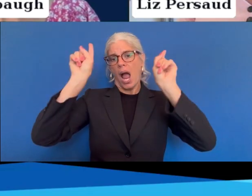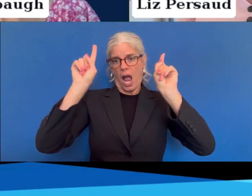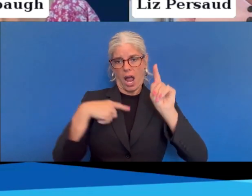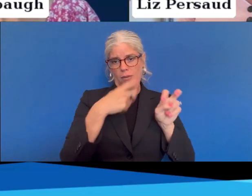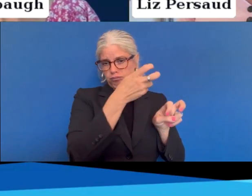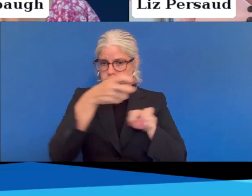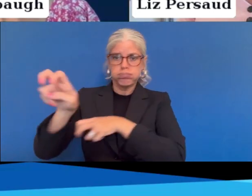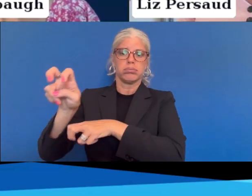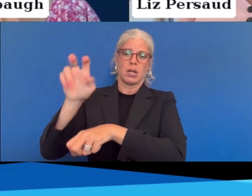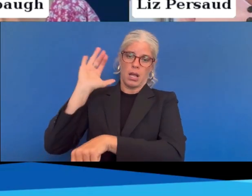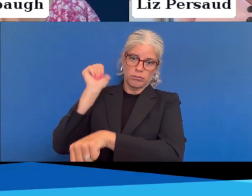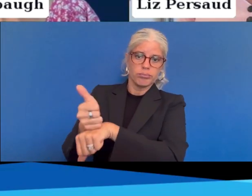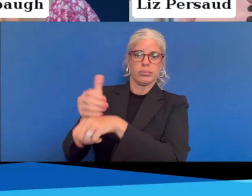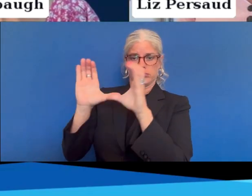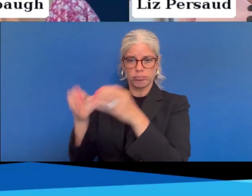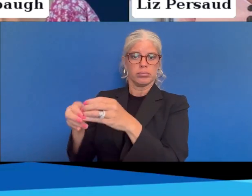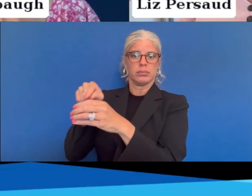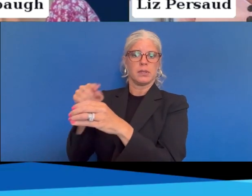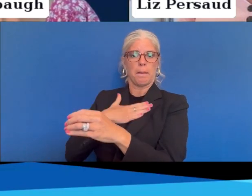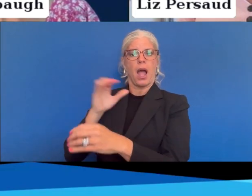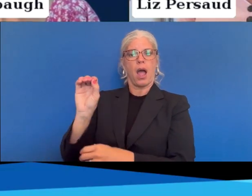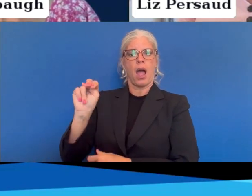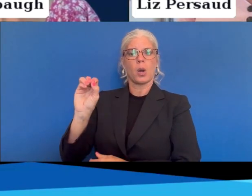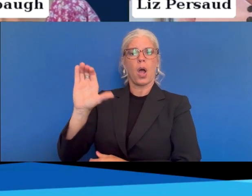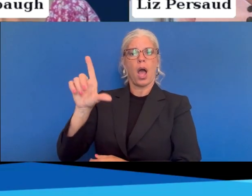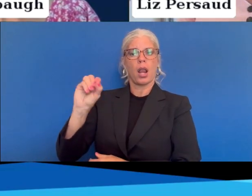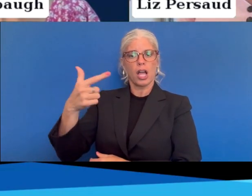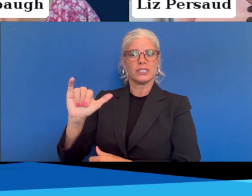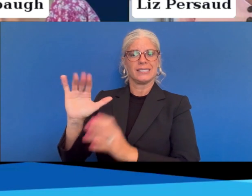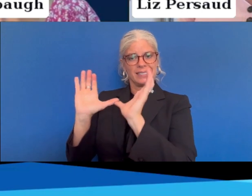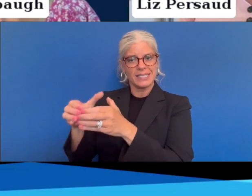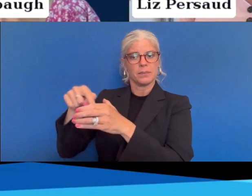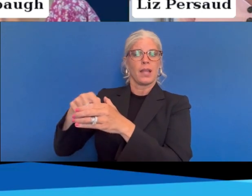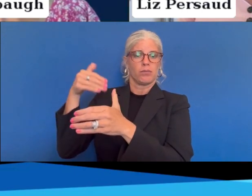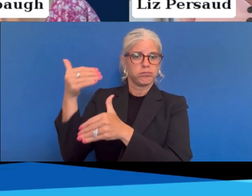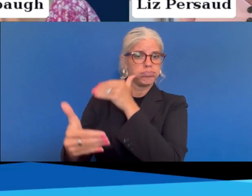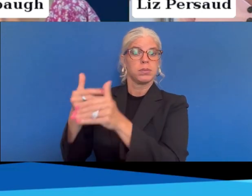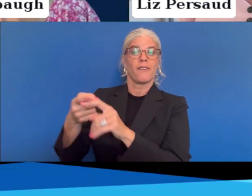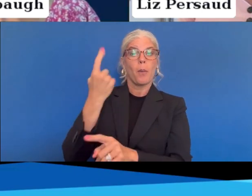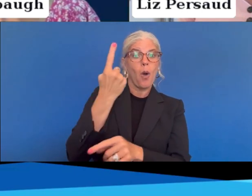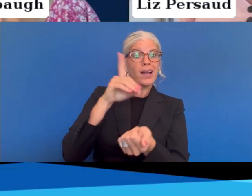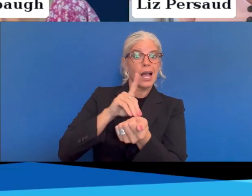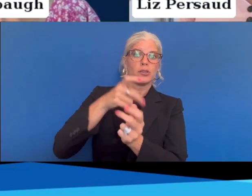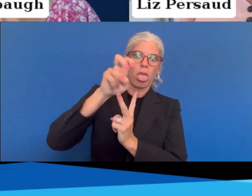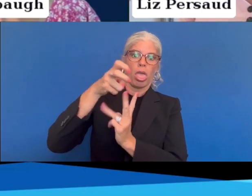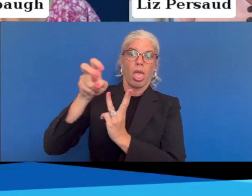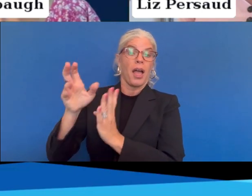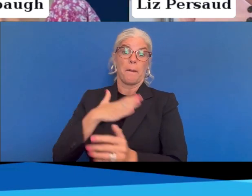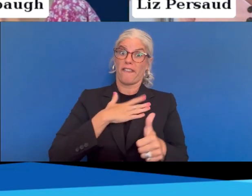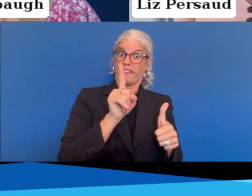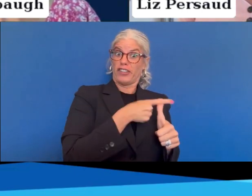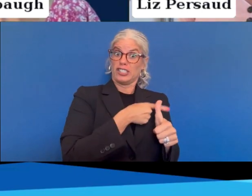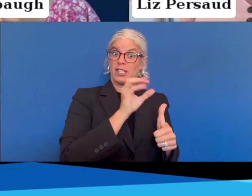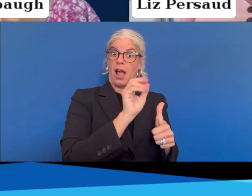team after moving from one doctor to the other. My first oncologist, I felt was